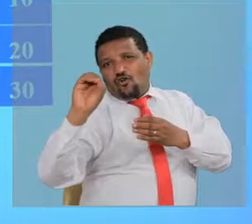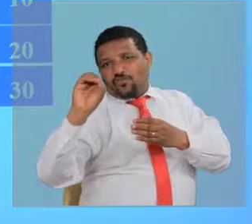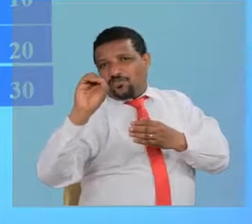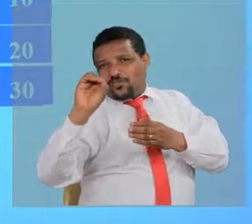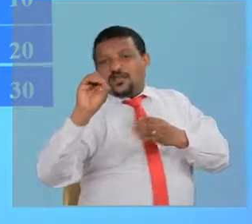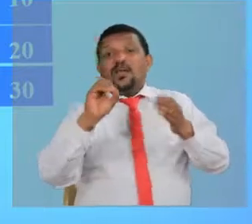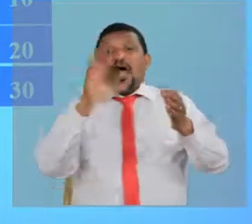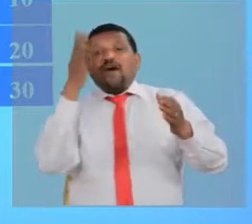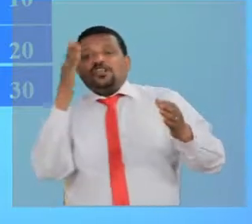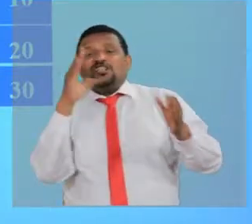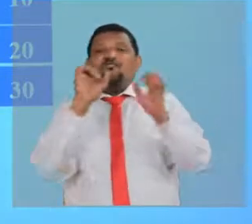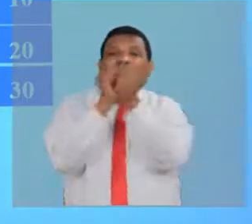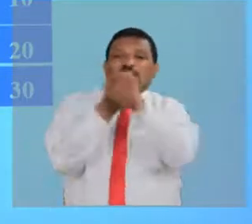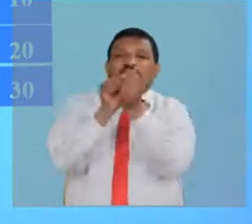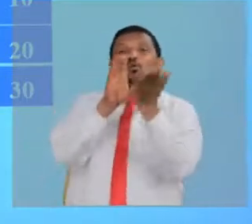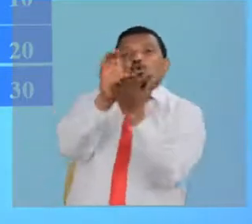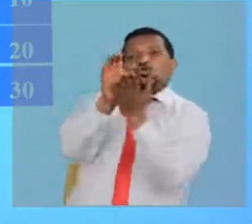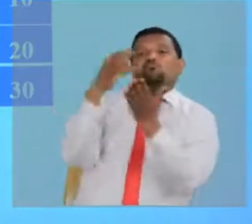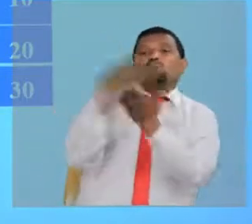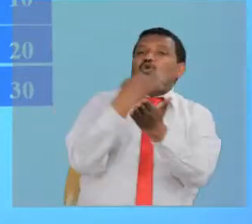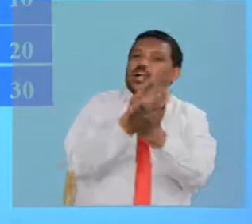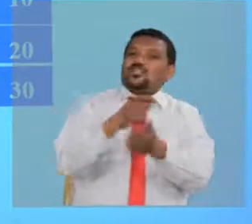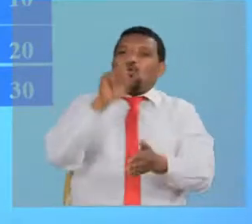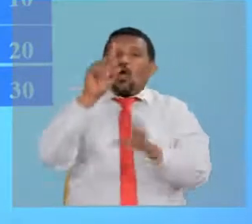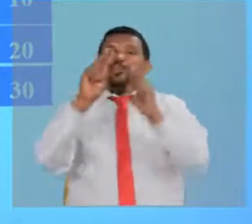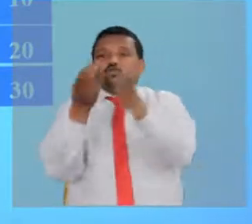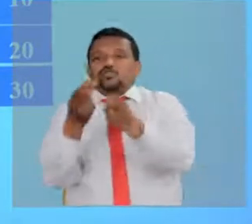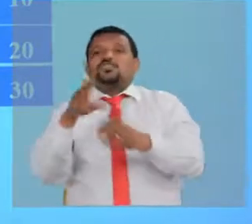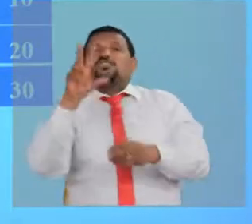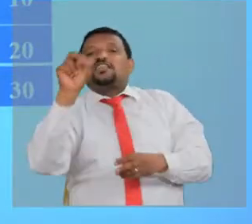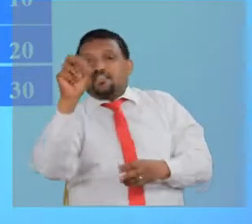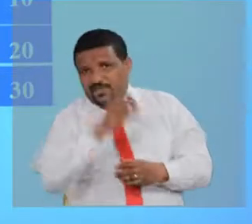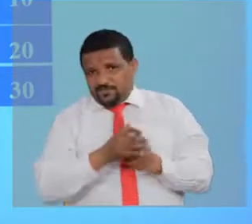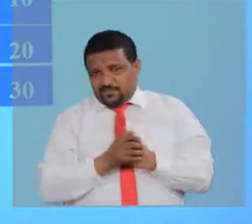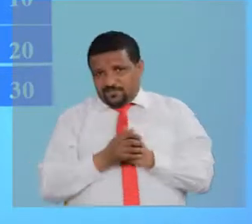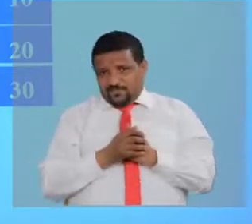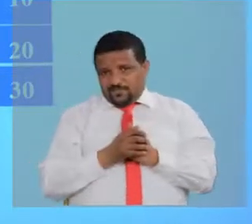The average variable cost of production of 1 unit is 30.